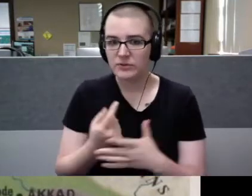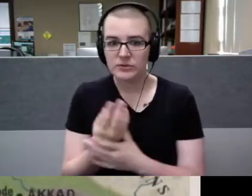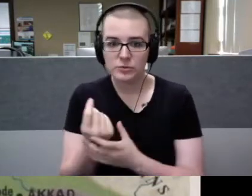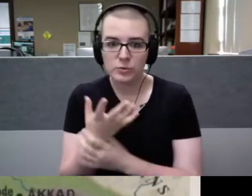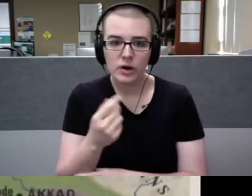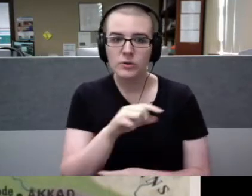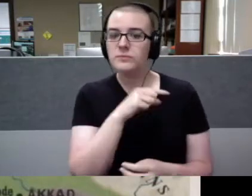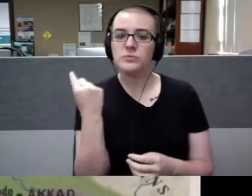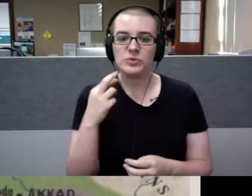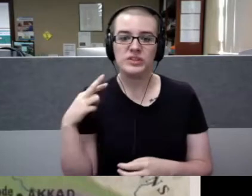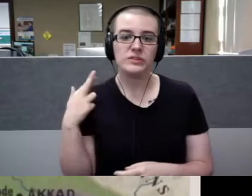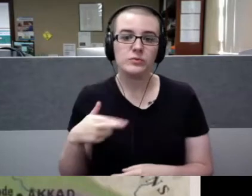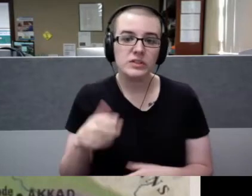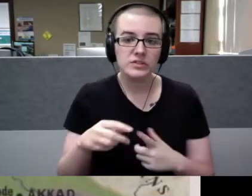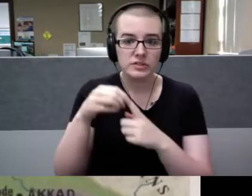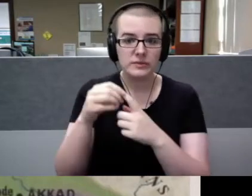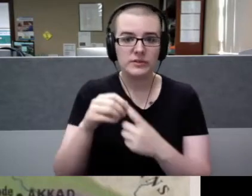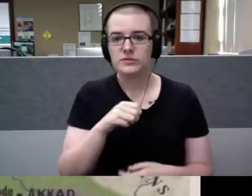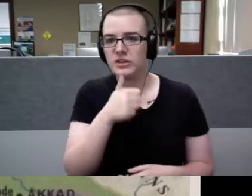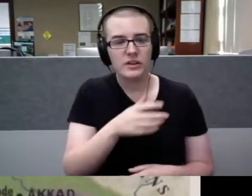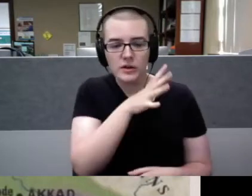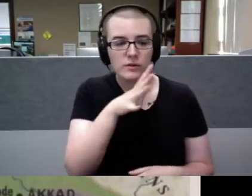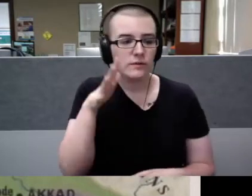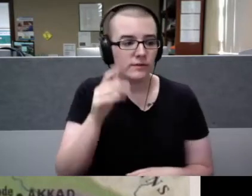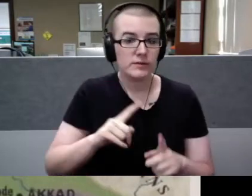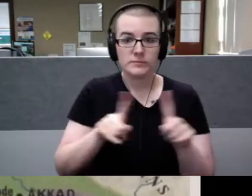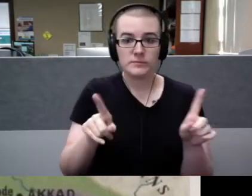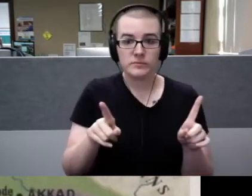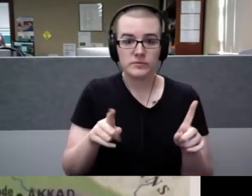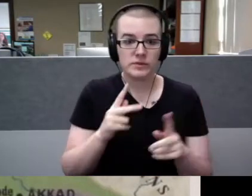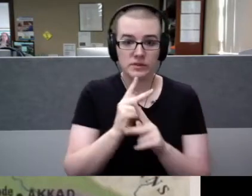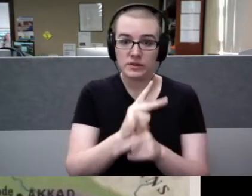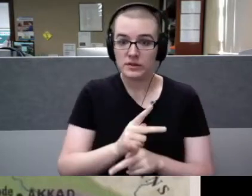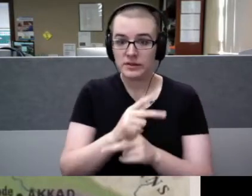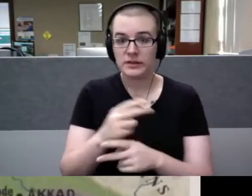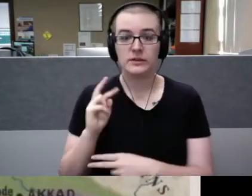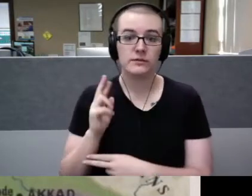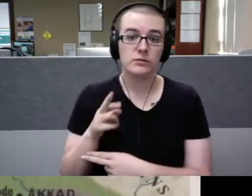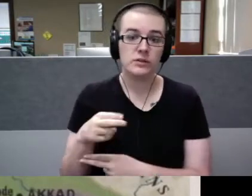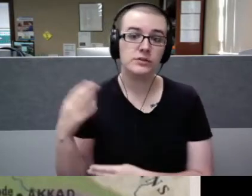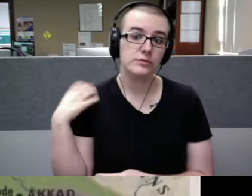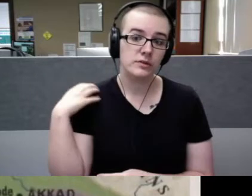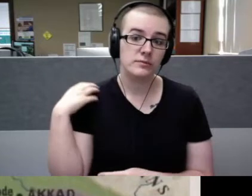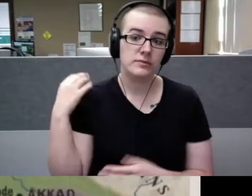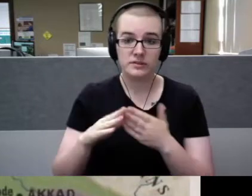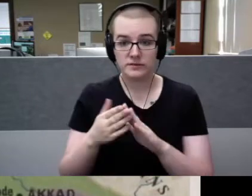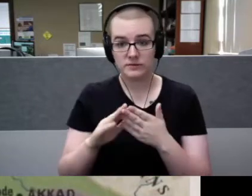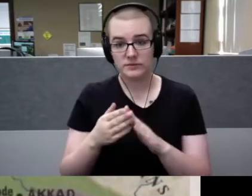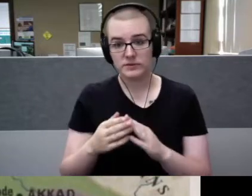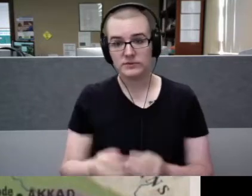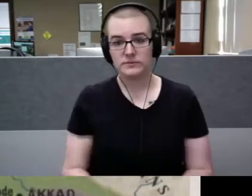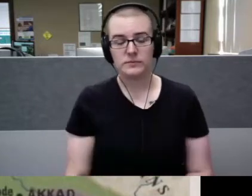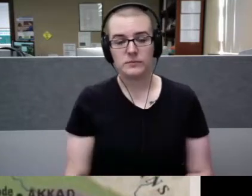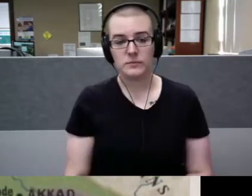don't spend any time farming, but instead take care of the religious responsibilities of that civilization. And even slaves,